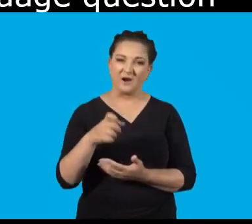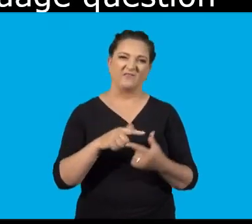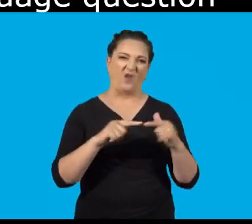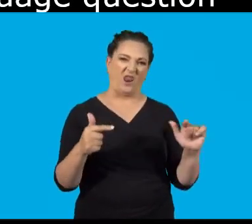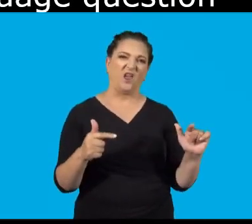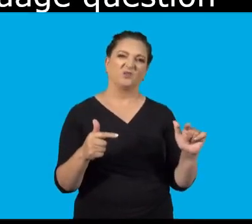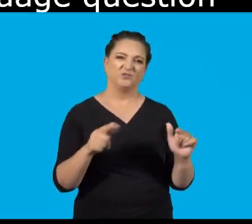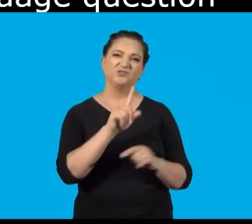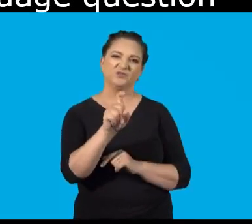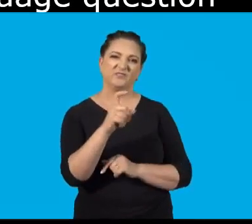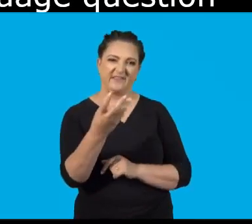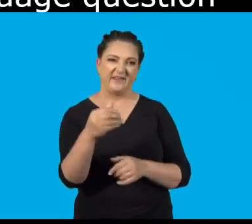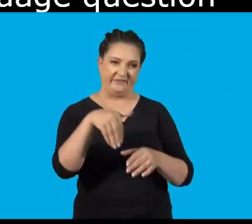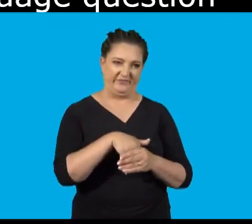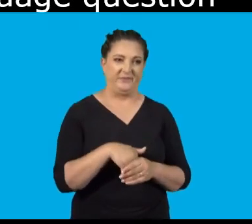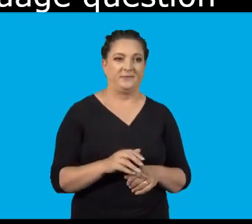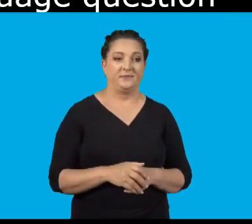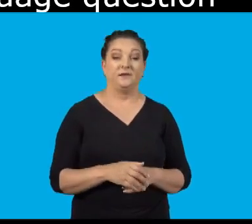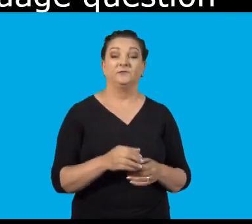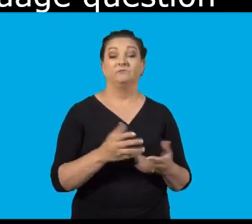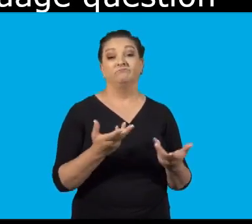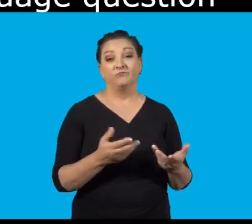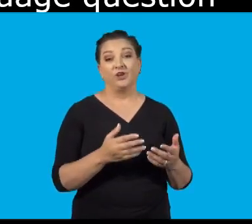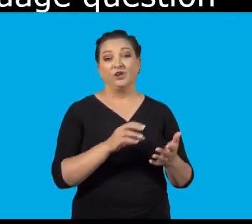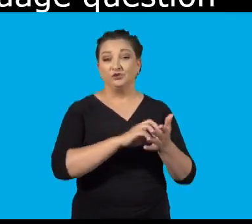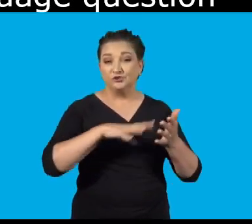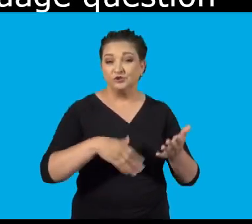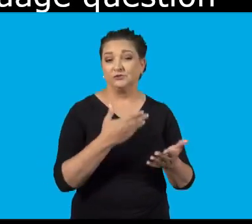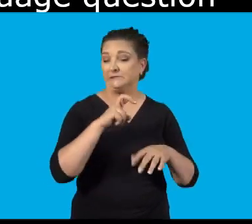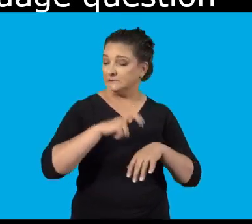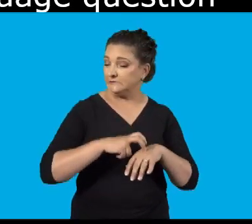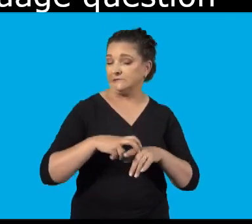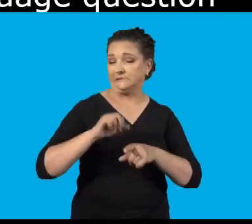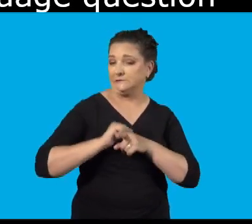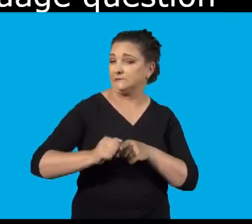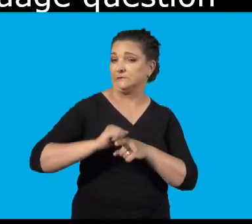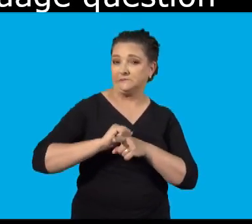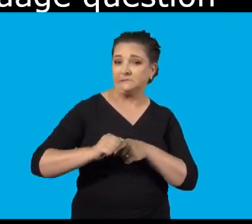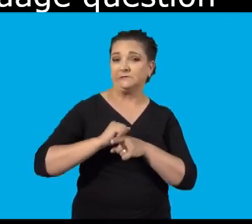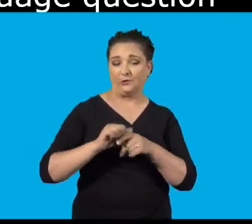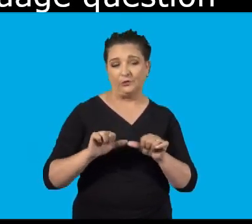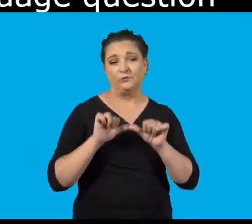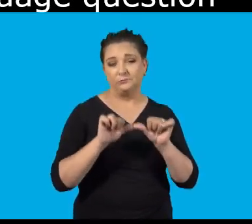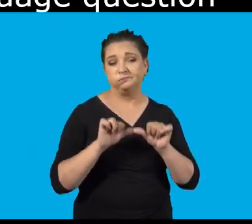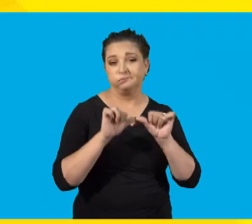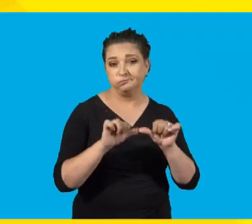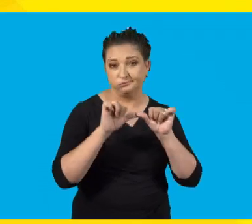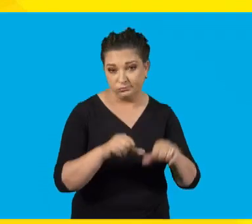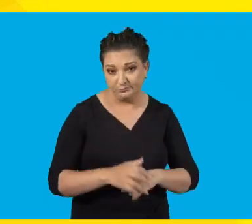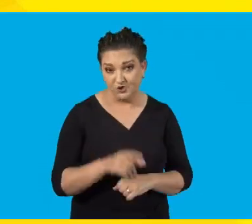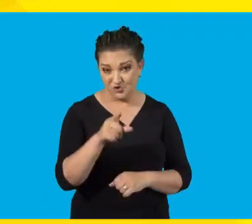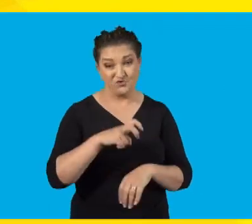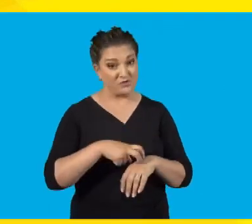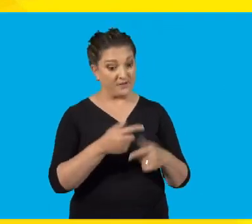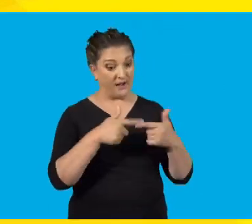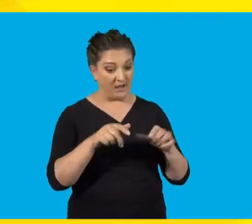the language question requires. And then learners require continued practice in language activities, which means that you need to